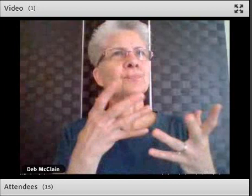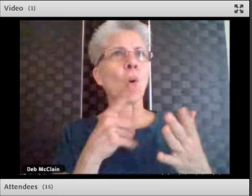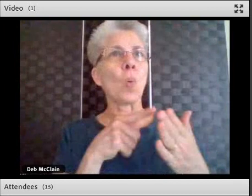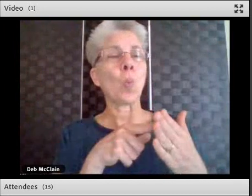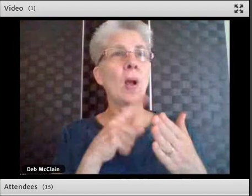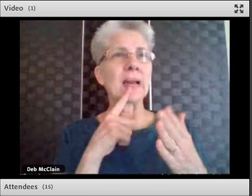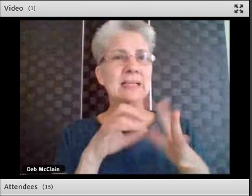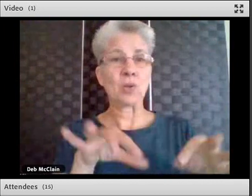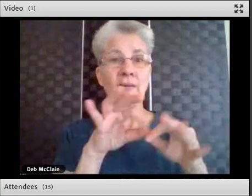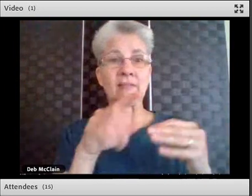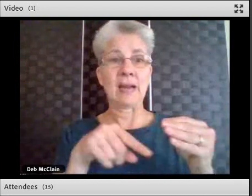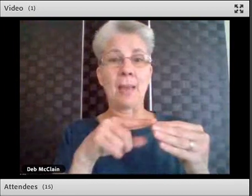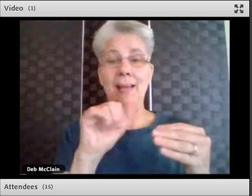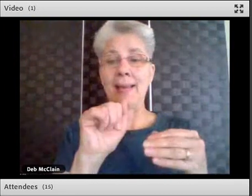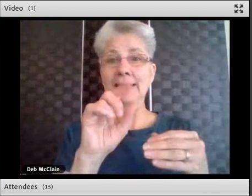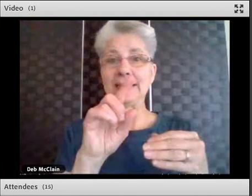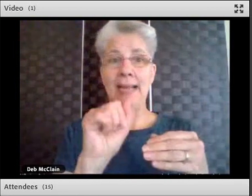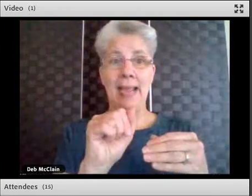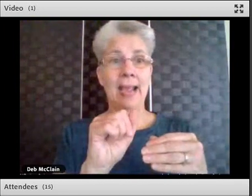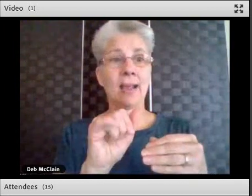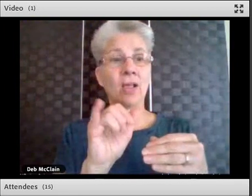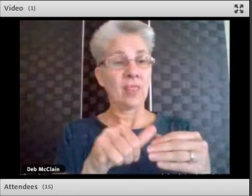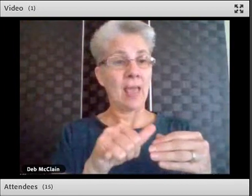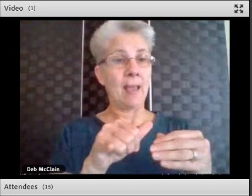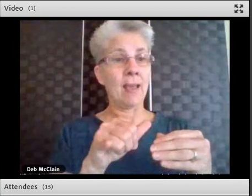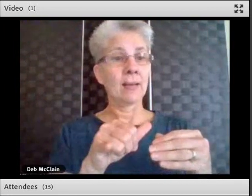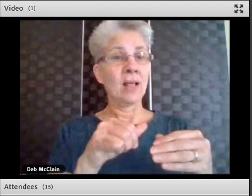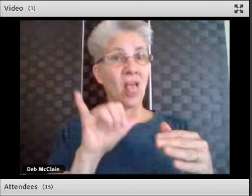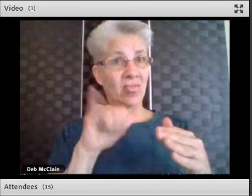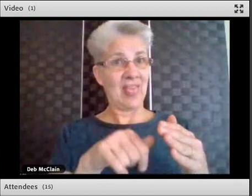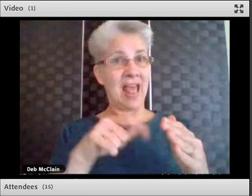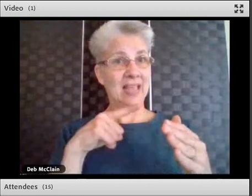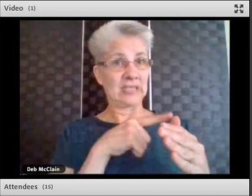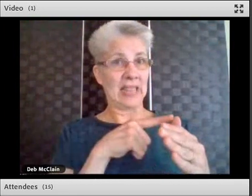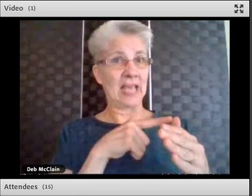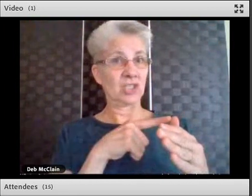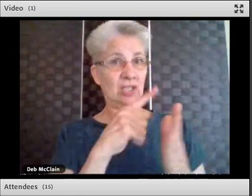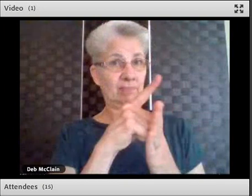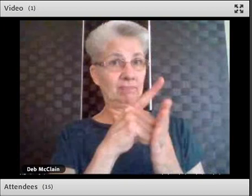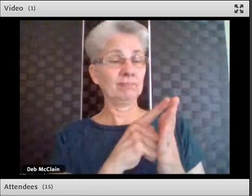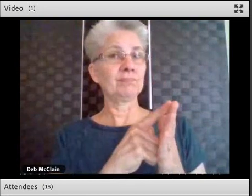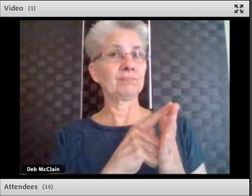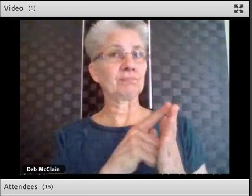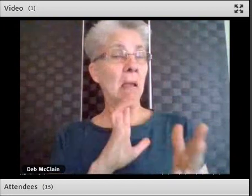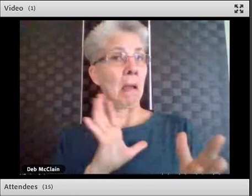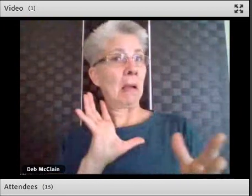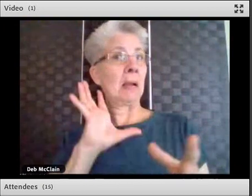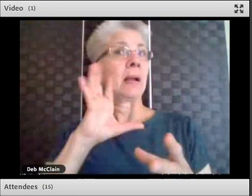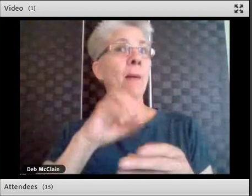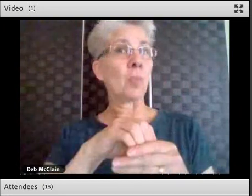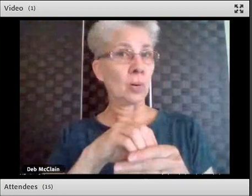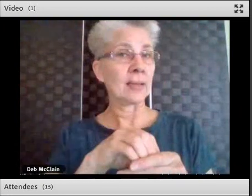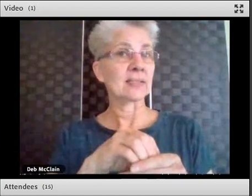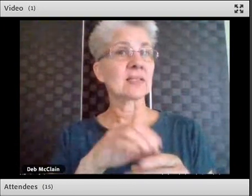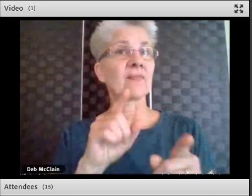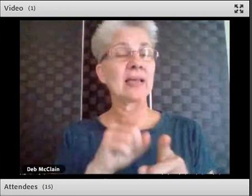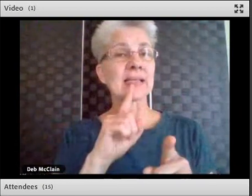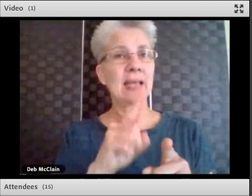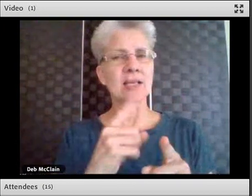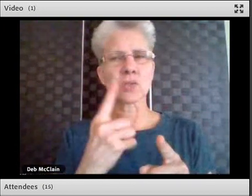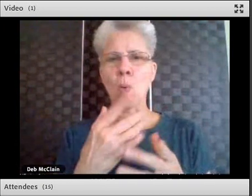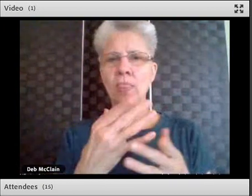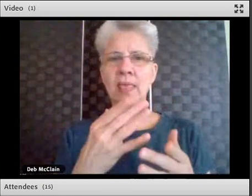so significant about the ADA, is that that piece of legislation, comprehensive as it is and imperfect as it is, one